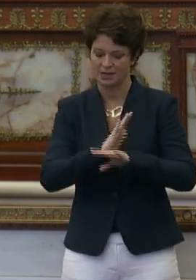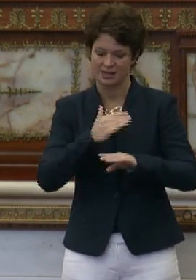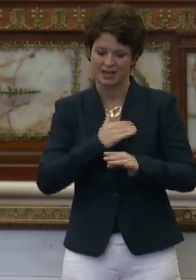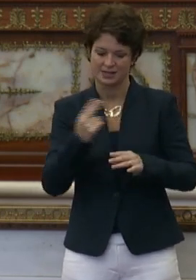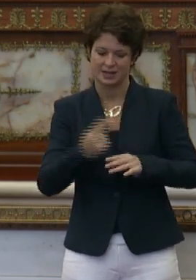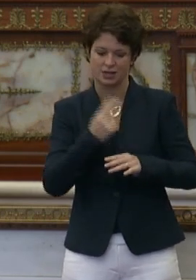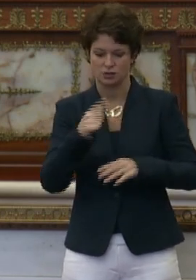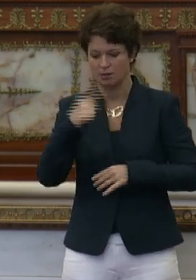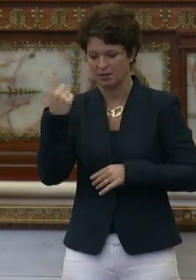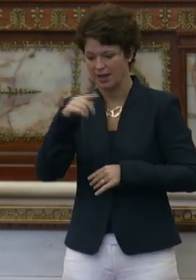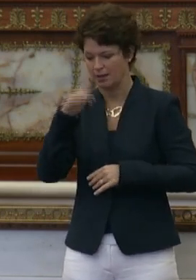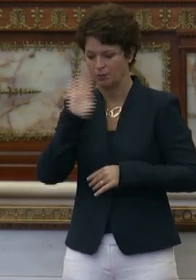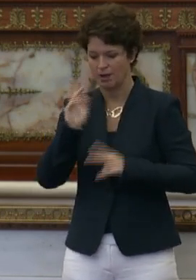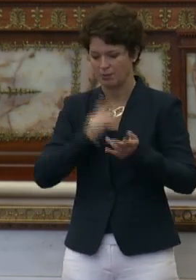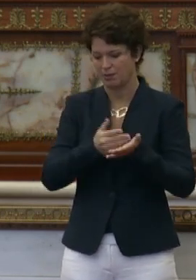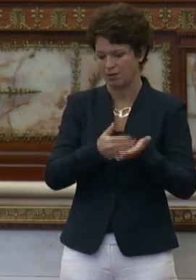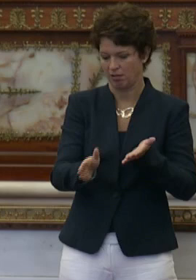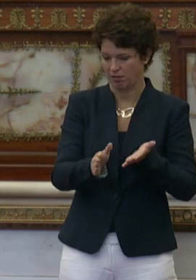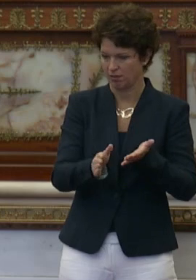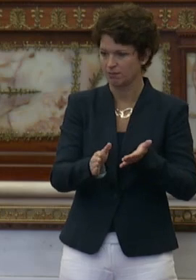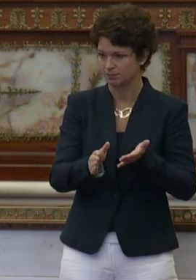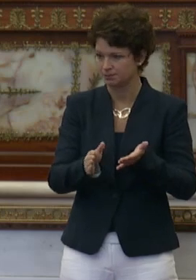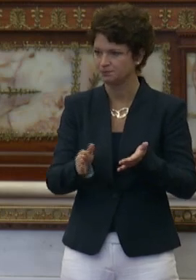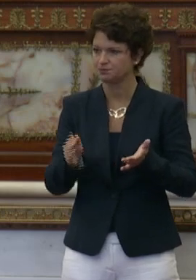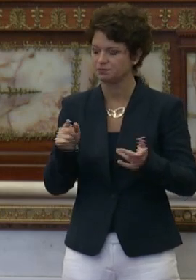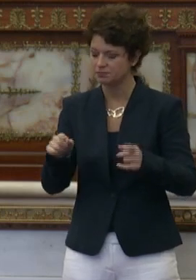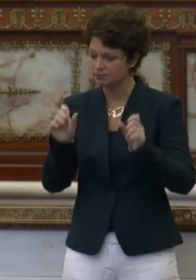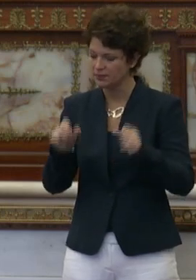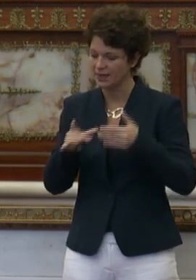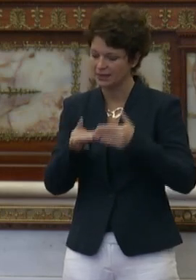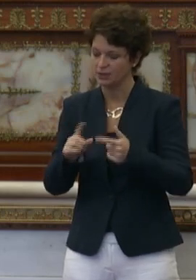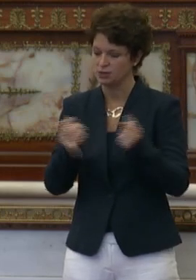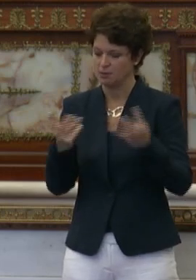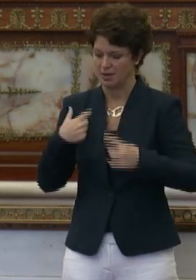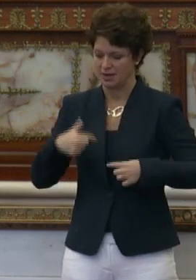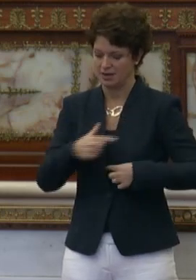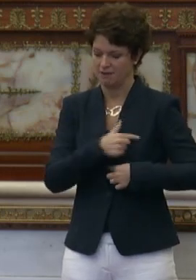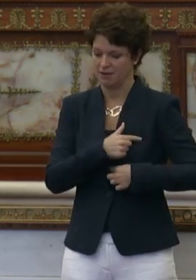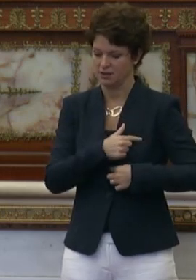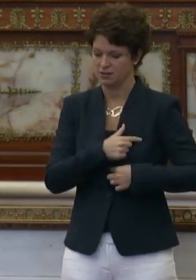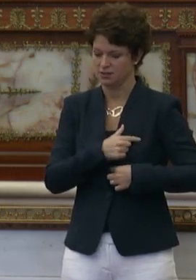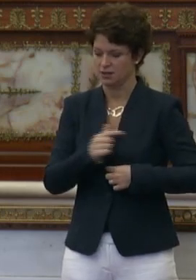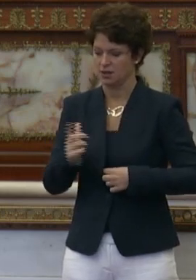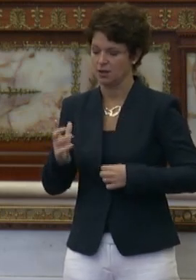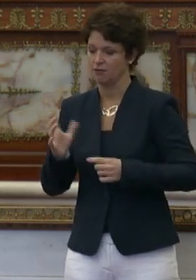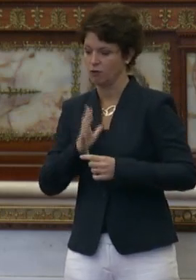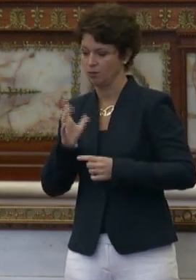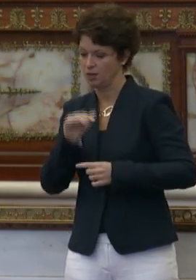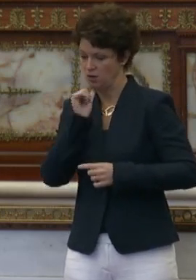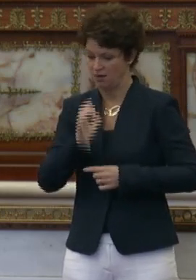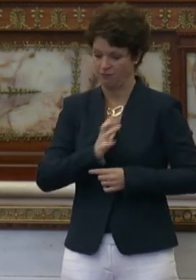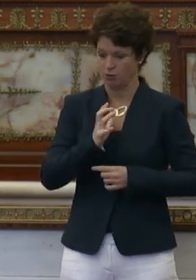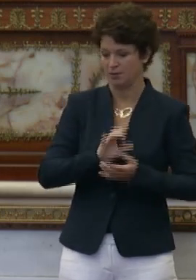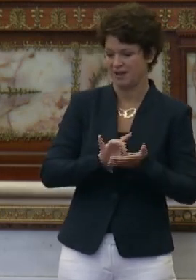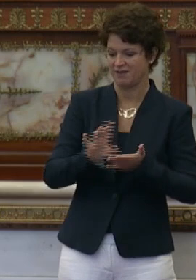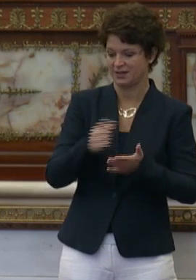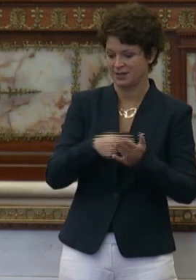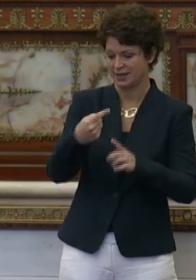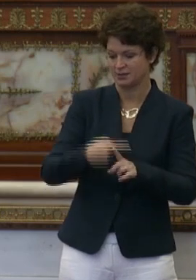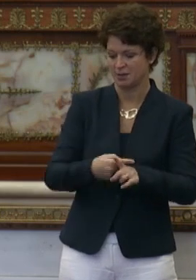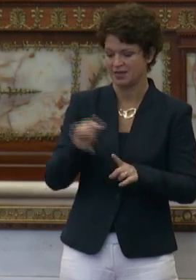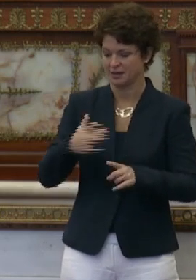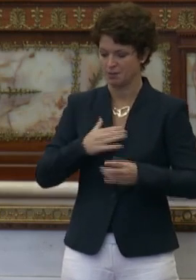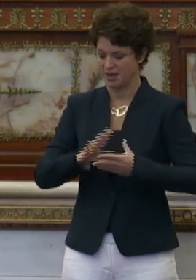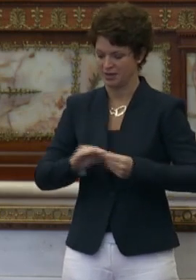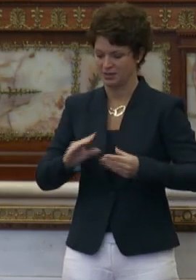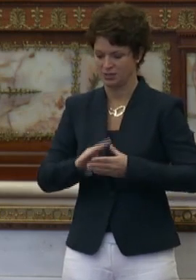shutting Black and brown people out of the wealth game. This can very well lead to many of us being formally or informally evicted next month. This is my story.